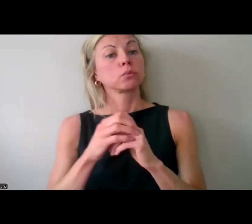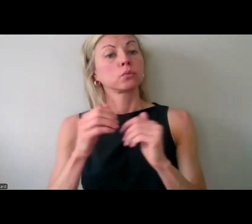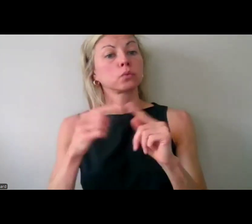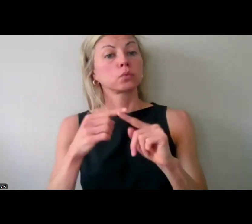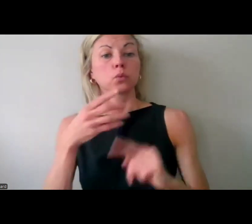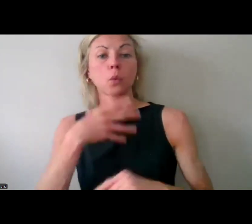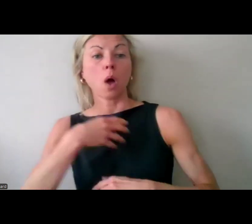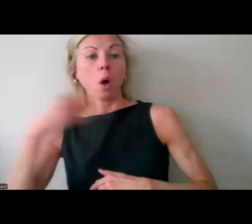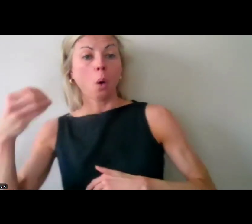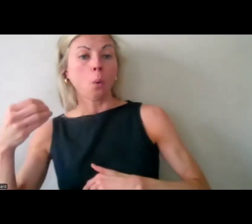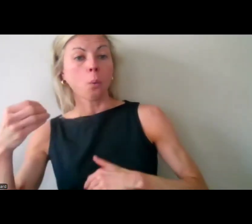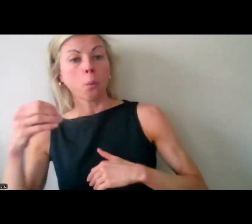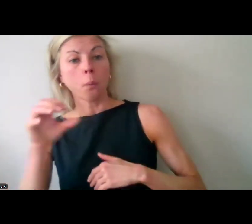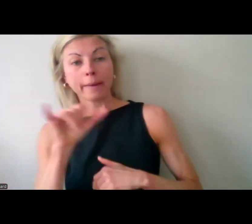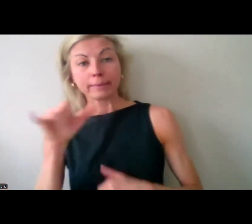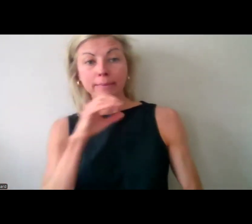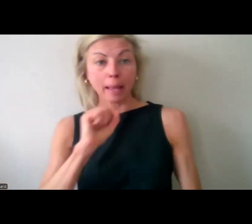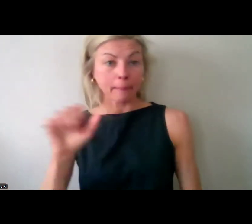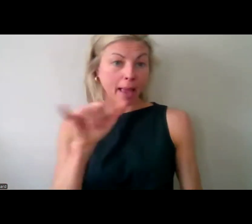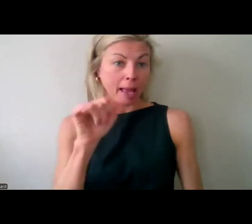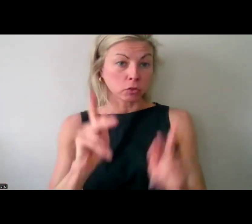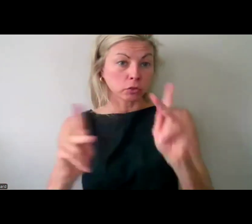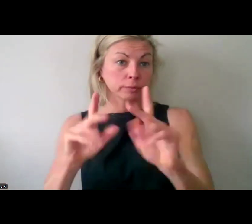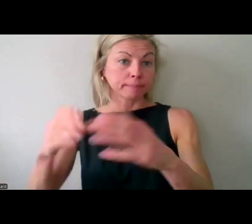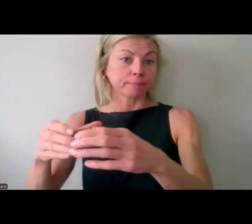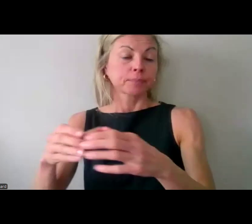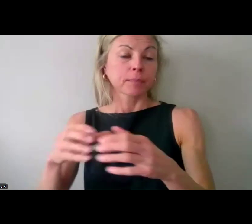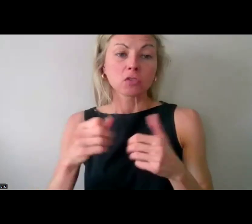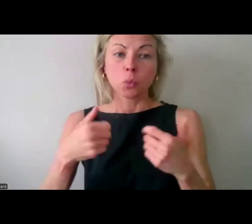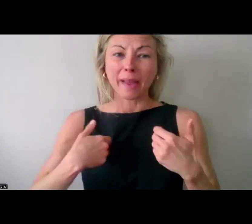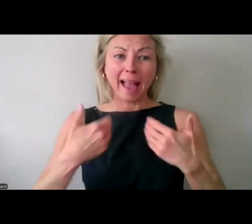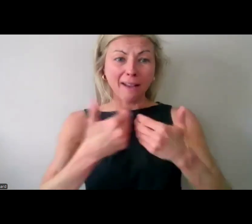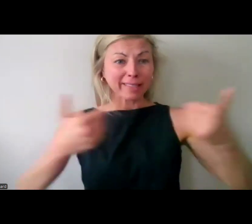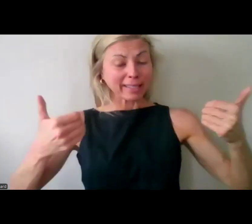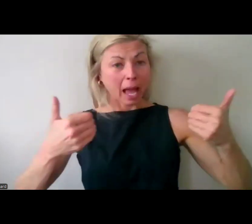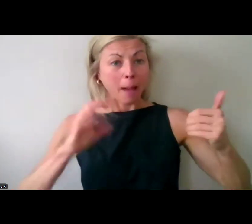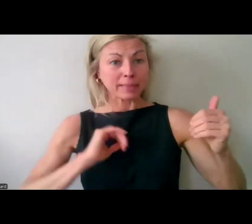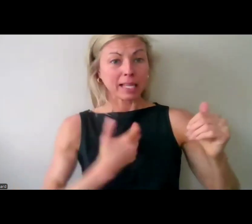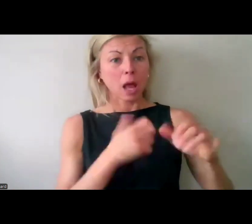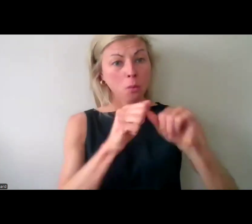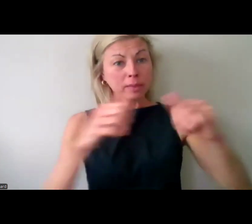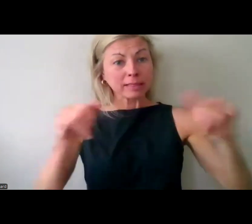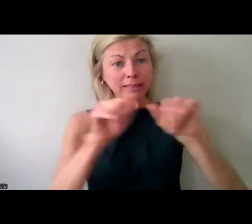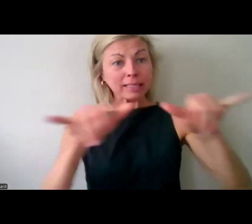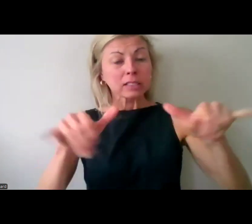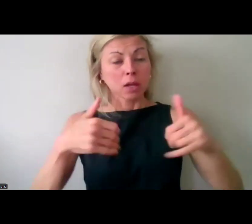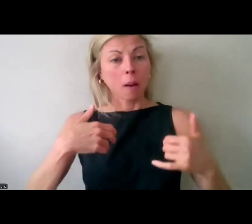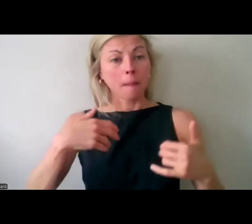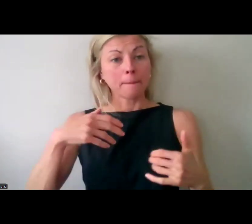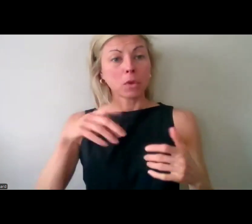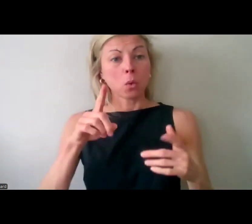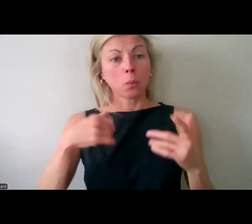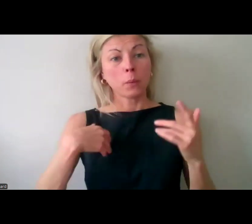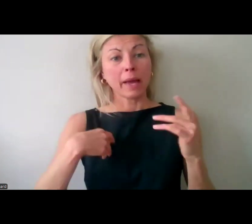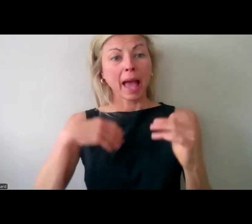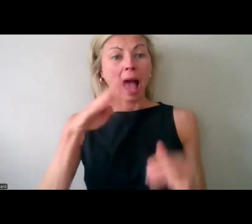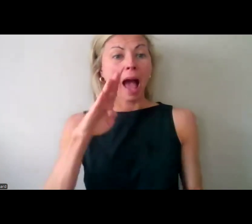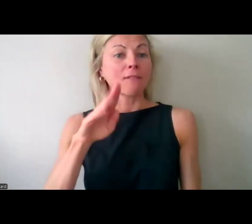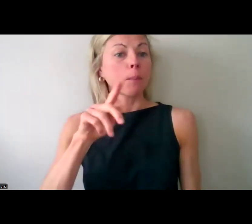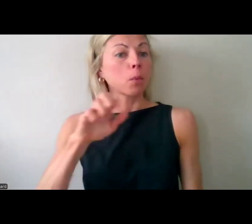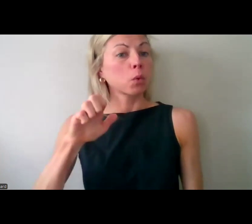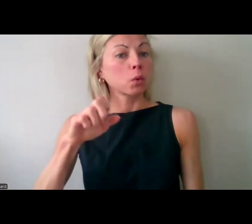there is now much wider recognition of the gaps in our system, I think due in large part to this MPA, this blueprint, there still